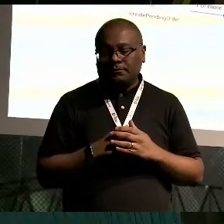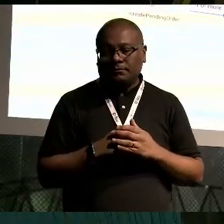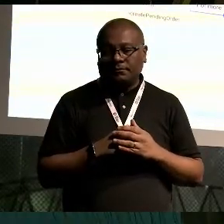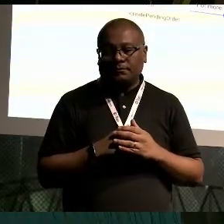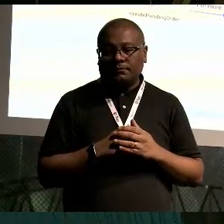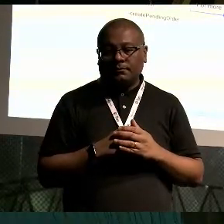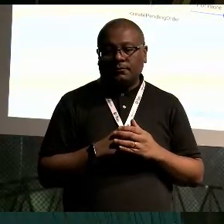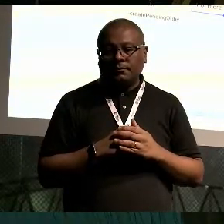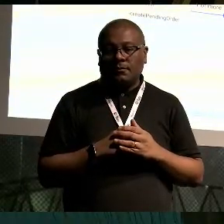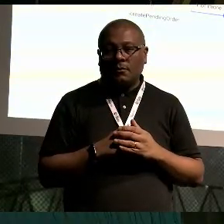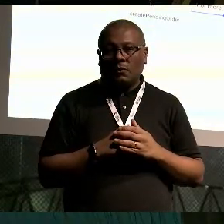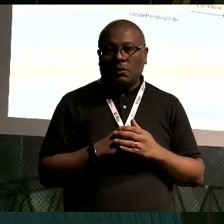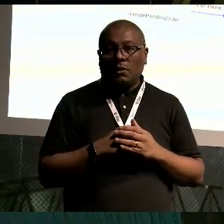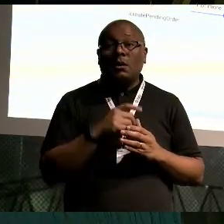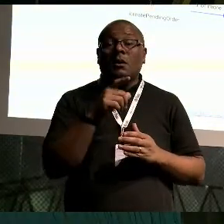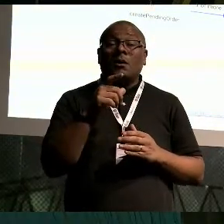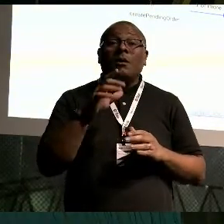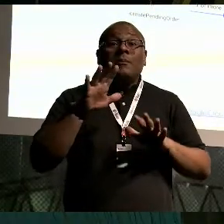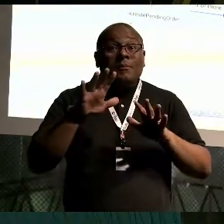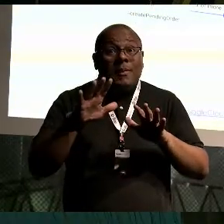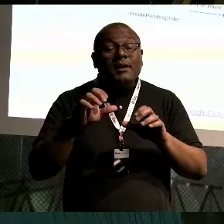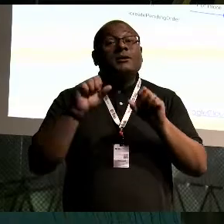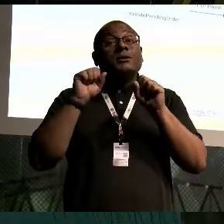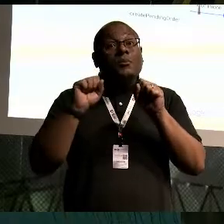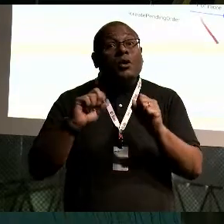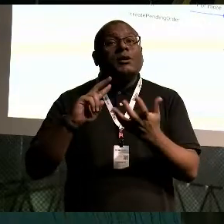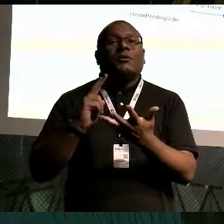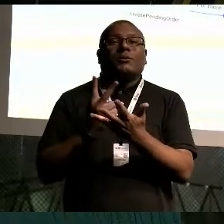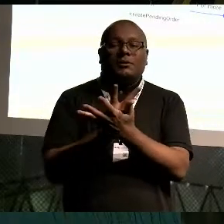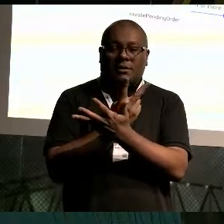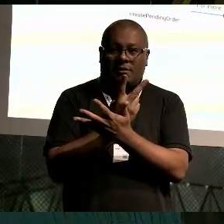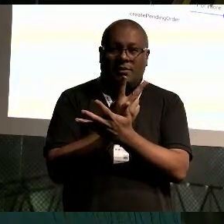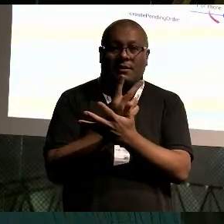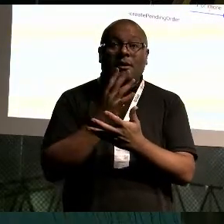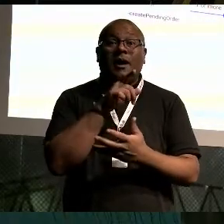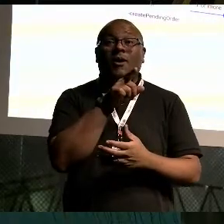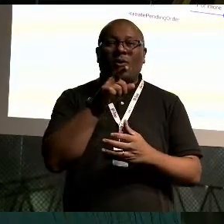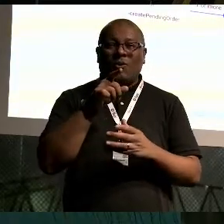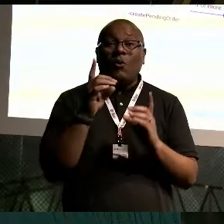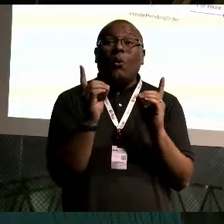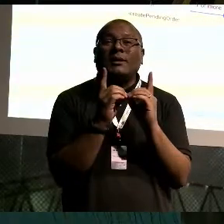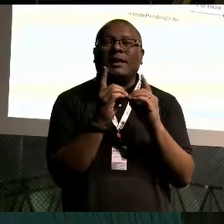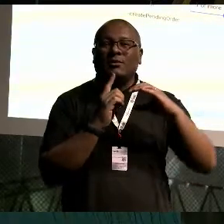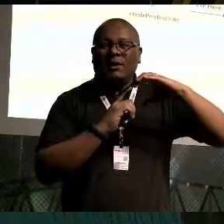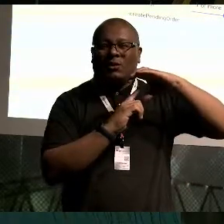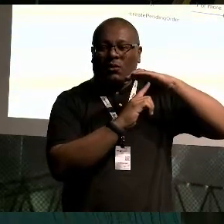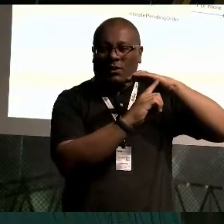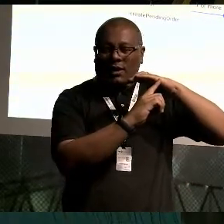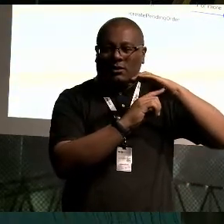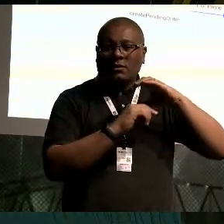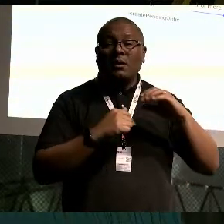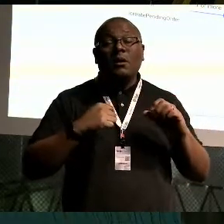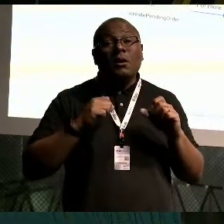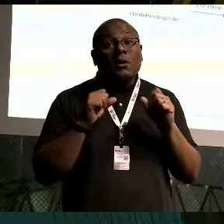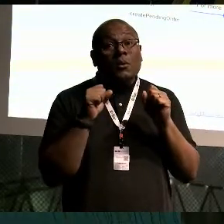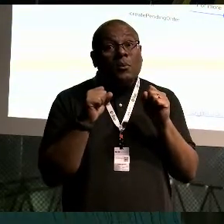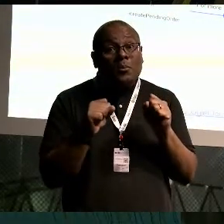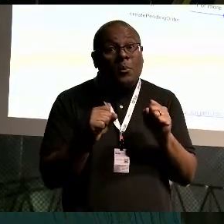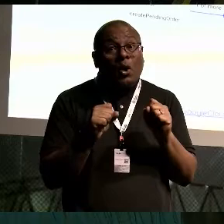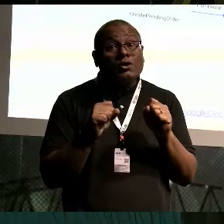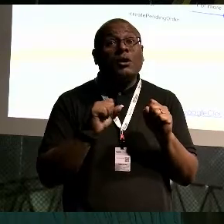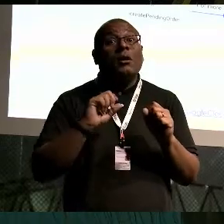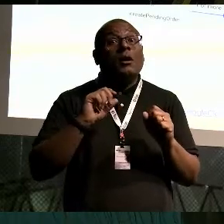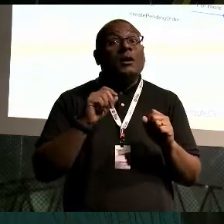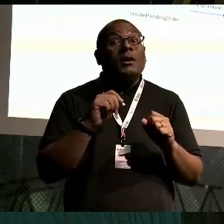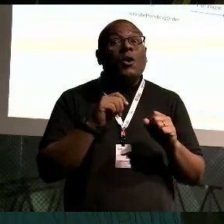Now, there are a couple of things that can go wrong here. The first thing is that the customer service, it might be flaky, it might not